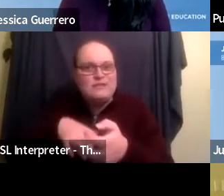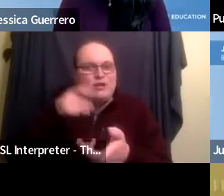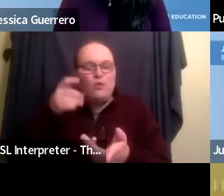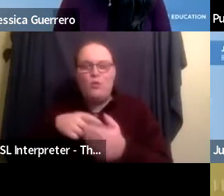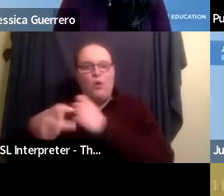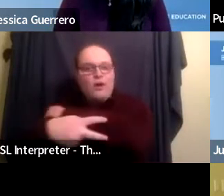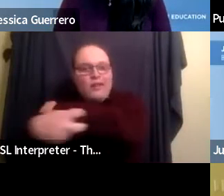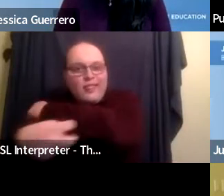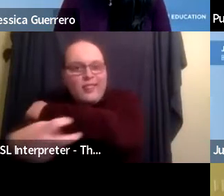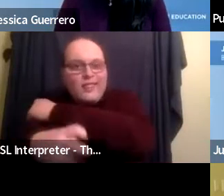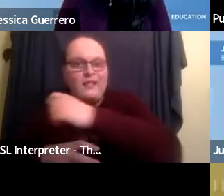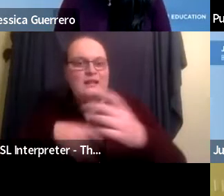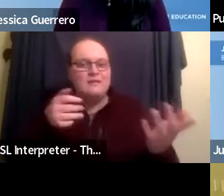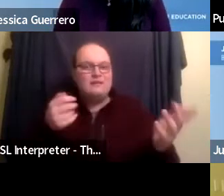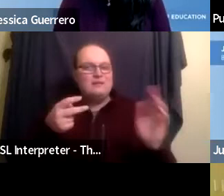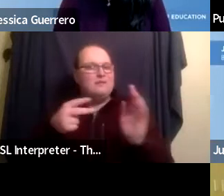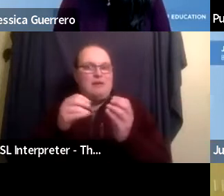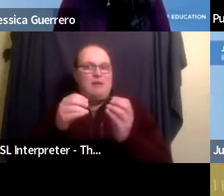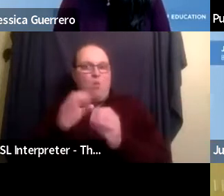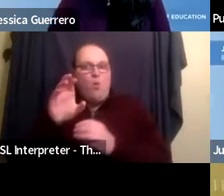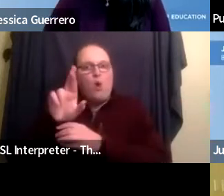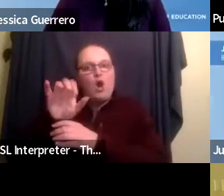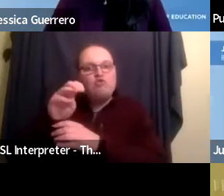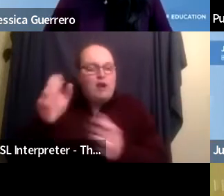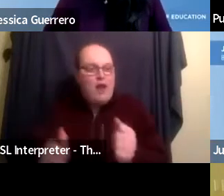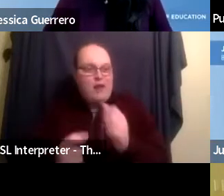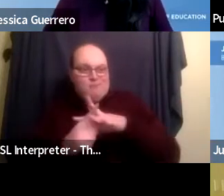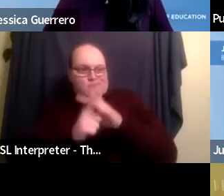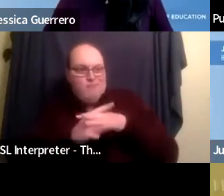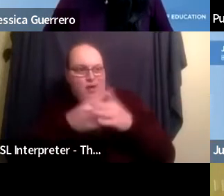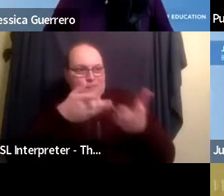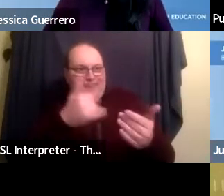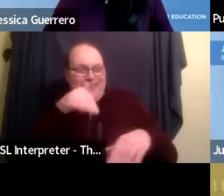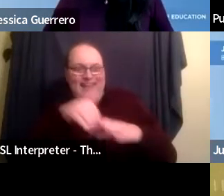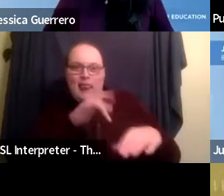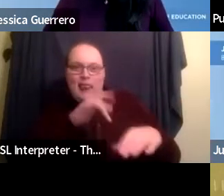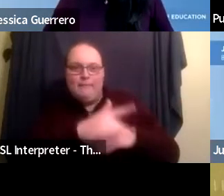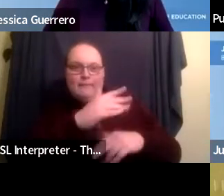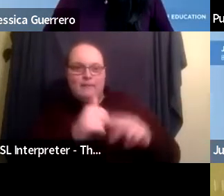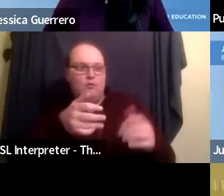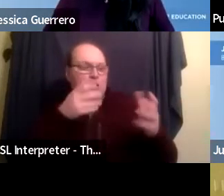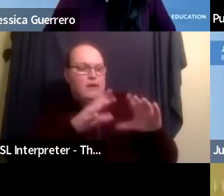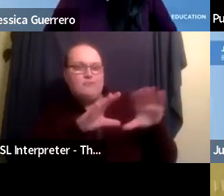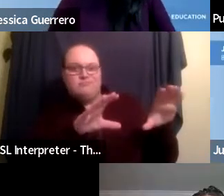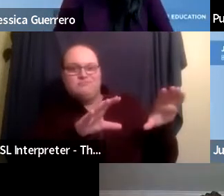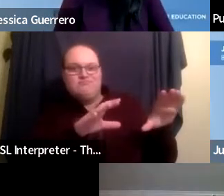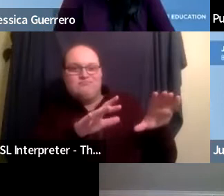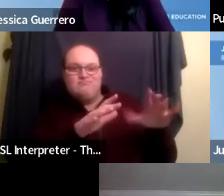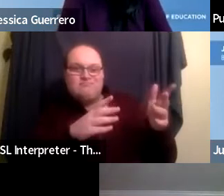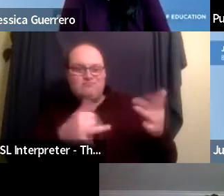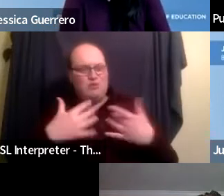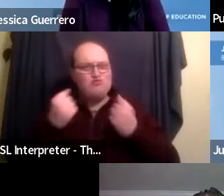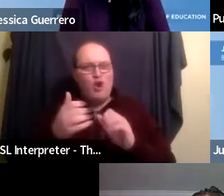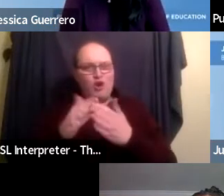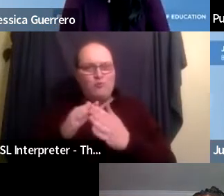be manned by anybody, letting it fester into situations and issues. We are a strong community. We work